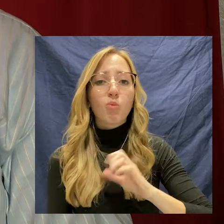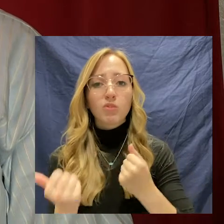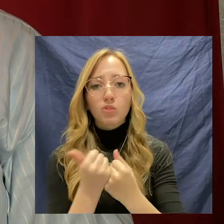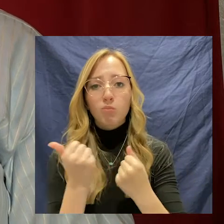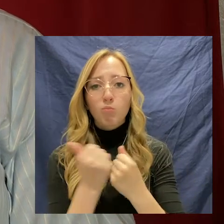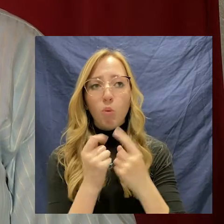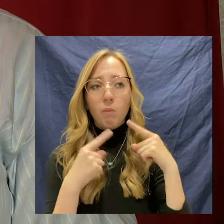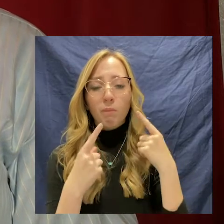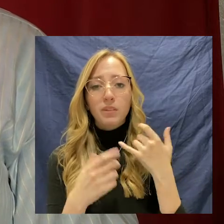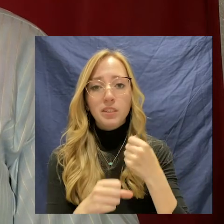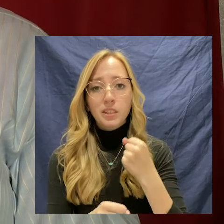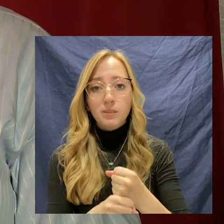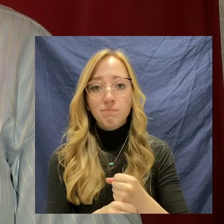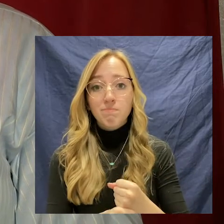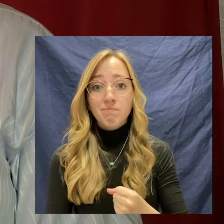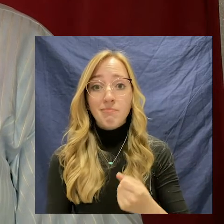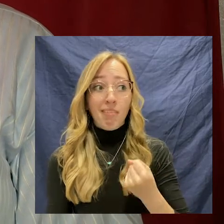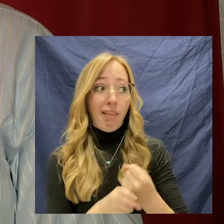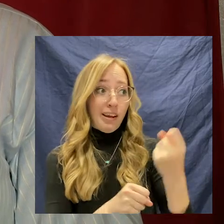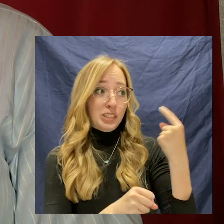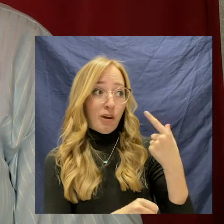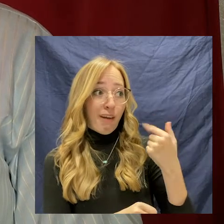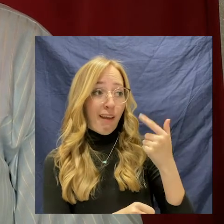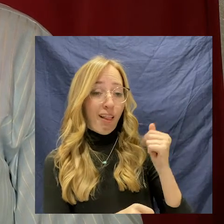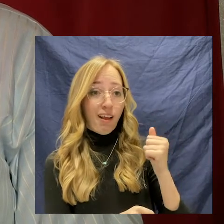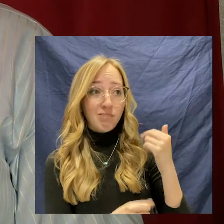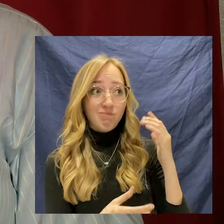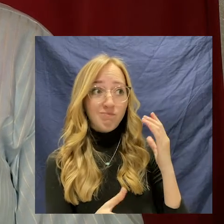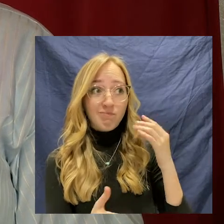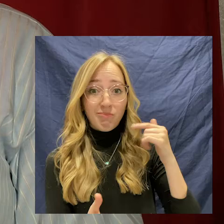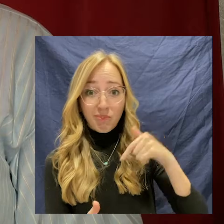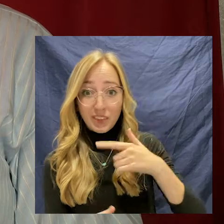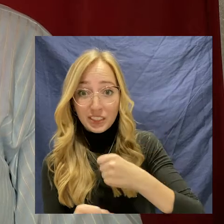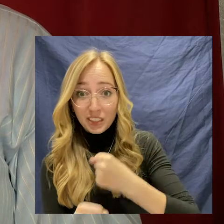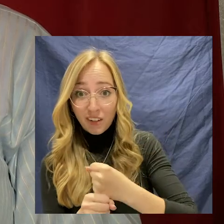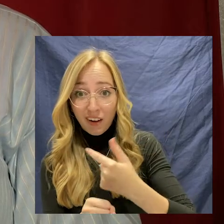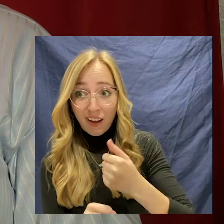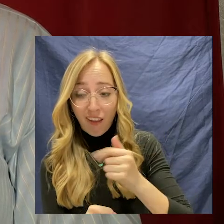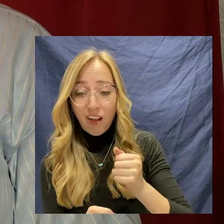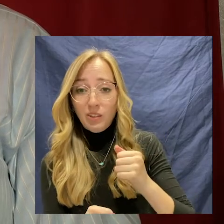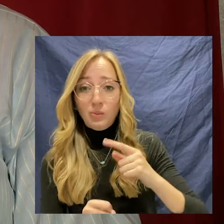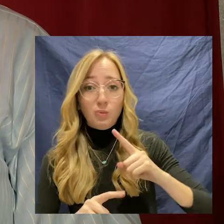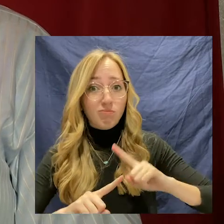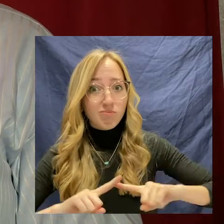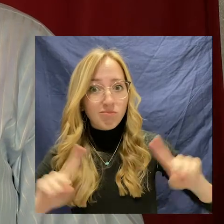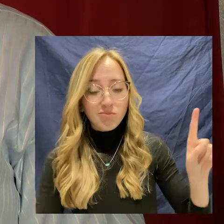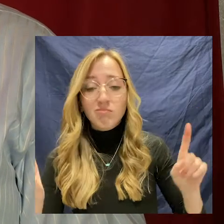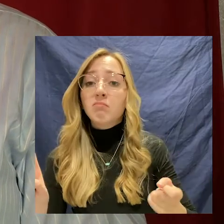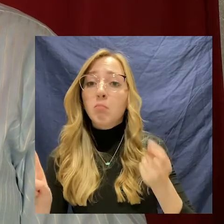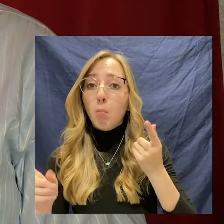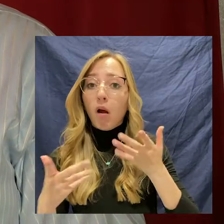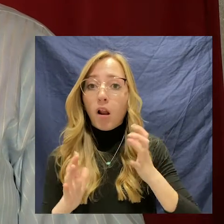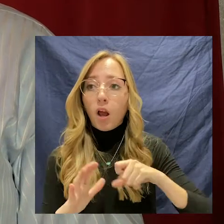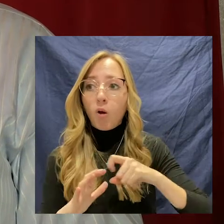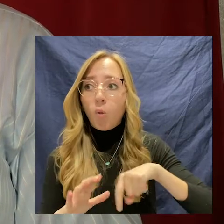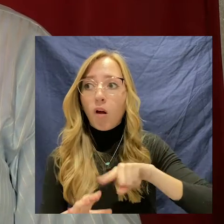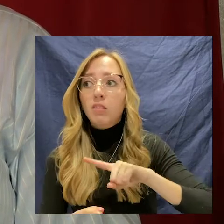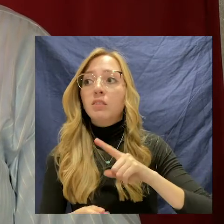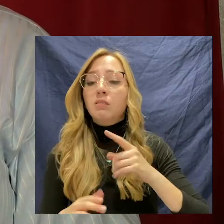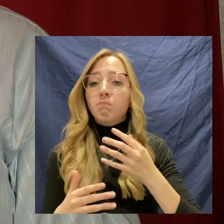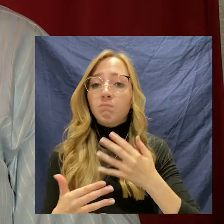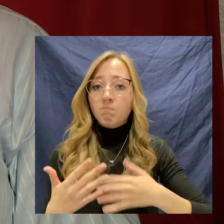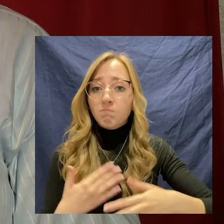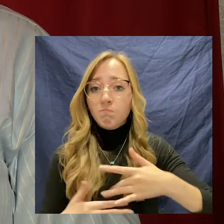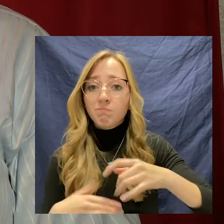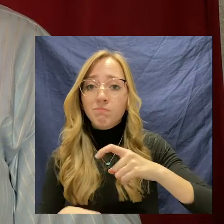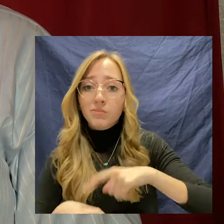changed since last year's gala. These changes have caused many of us to spend more time at home with family or close friends. For some